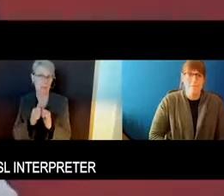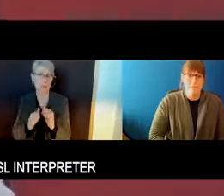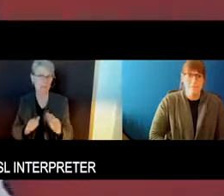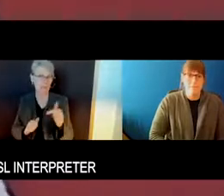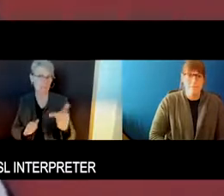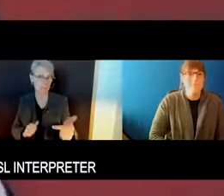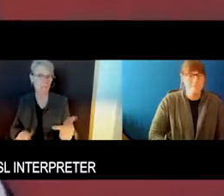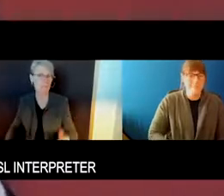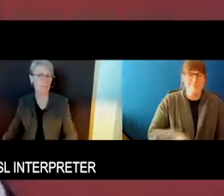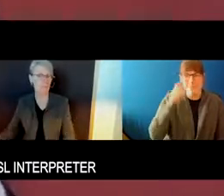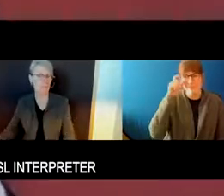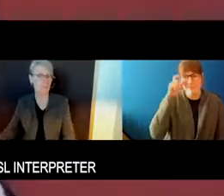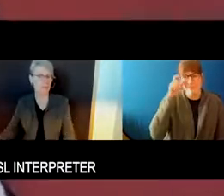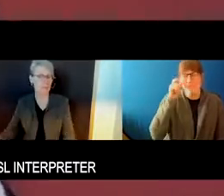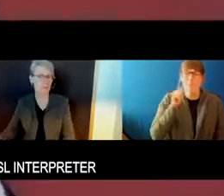about